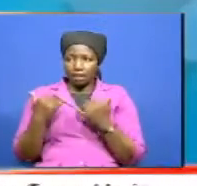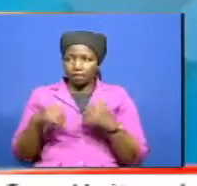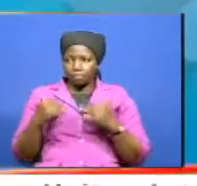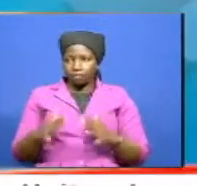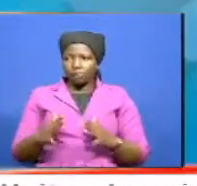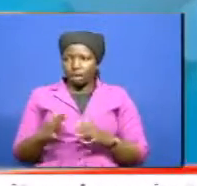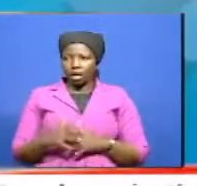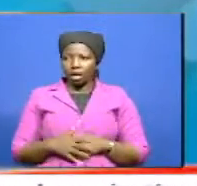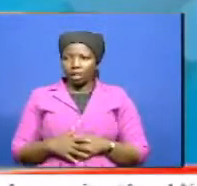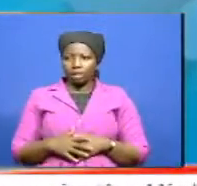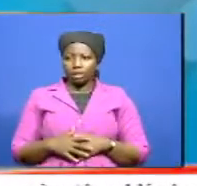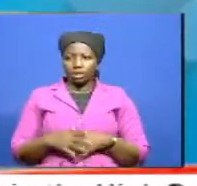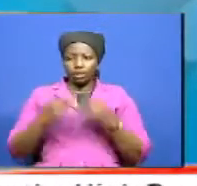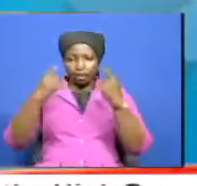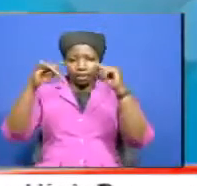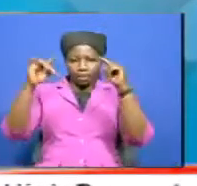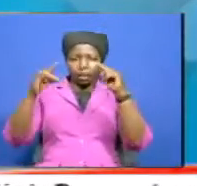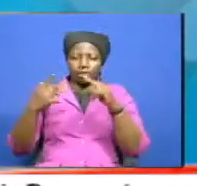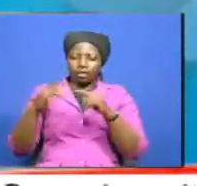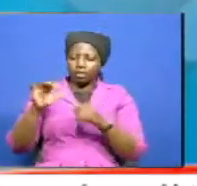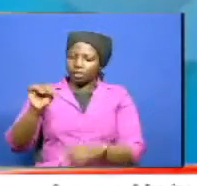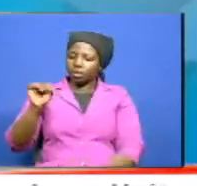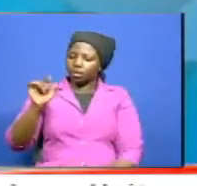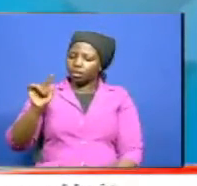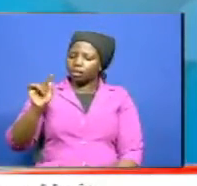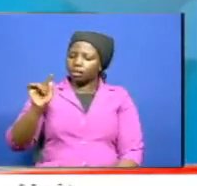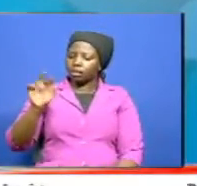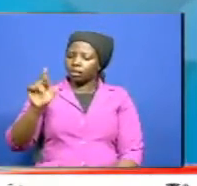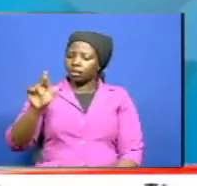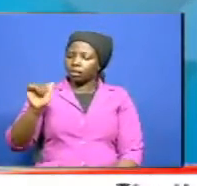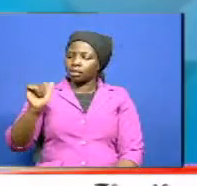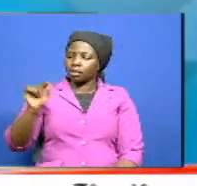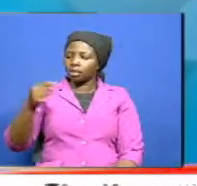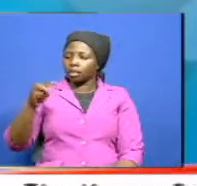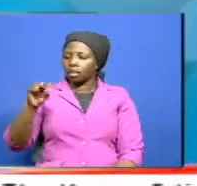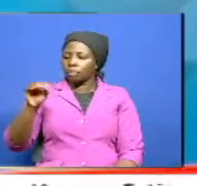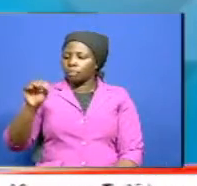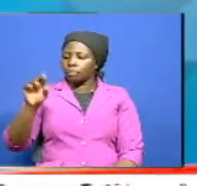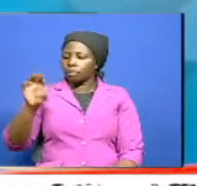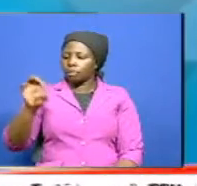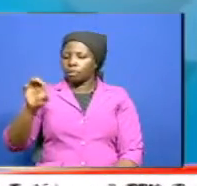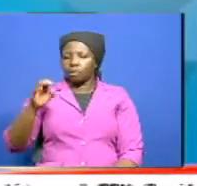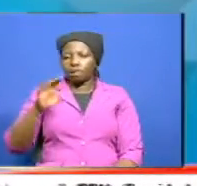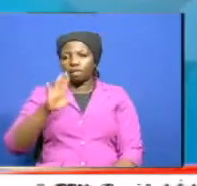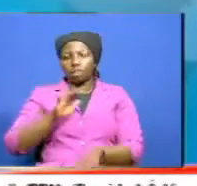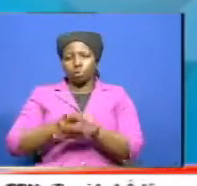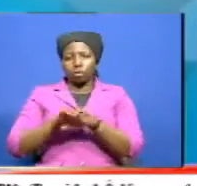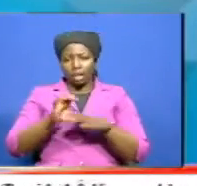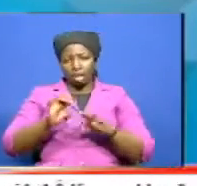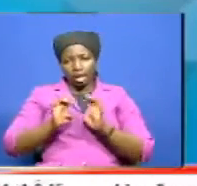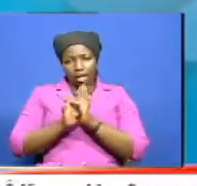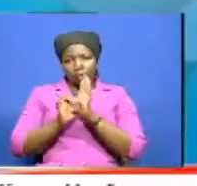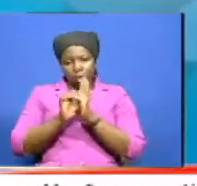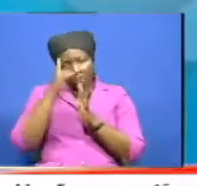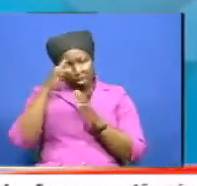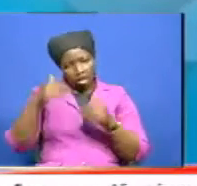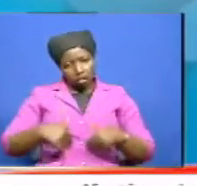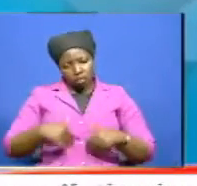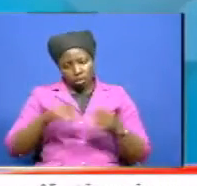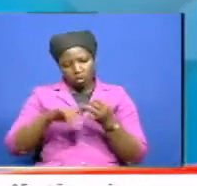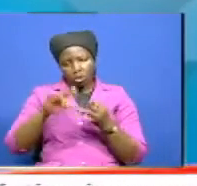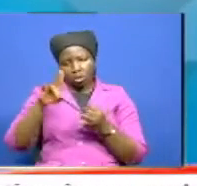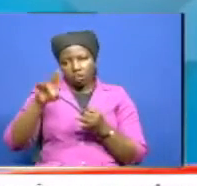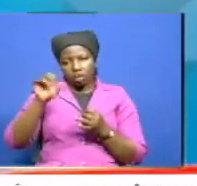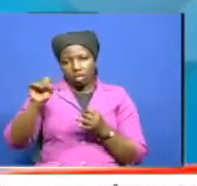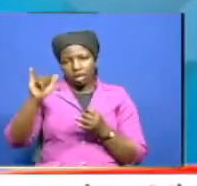The successes of Mean Machine, Strathmore have been a good example of it. USAU had their moments as well. And I'm urging those universities to keep